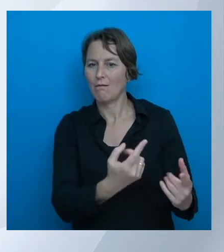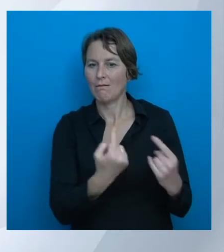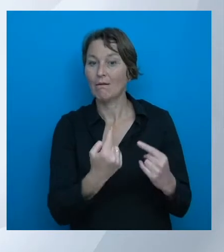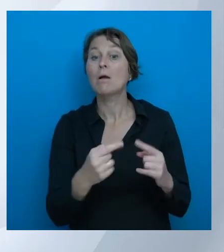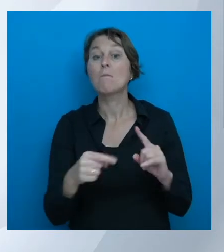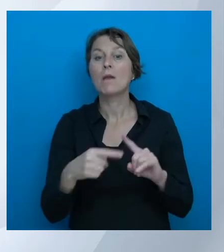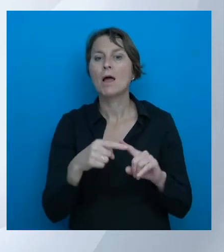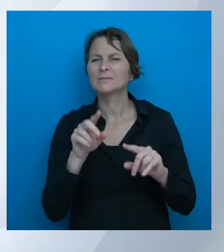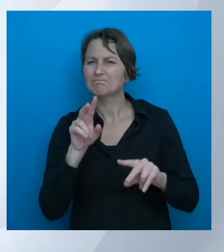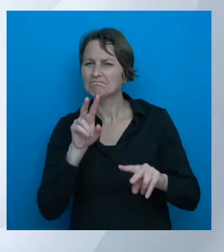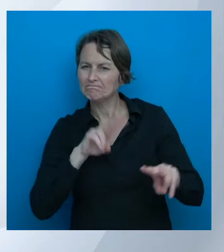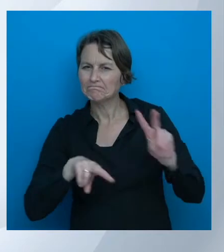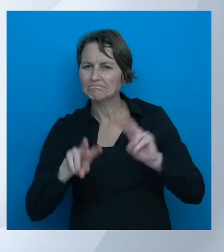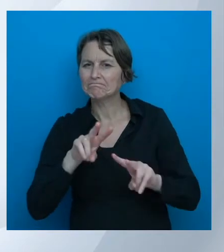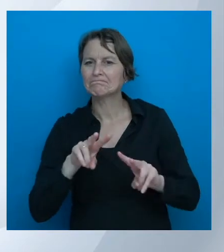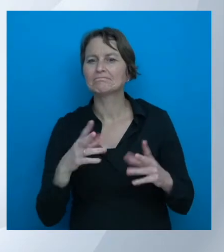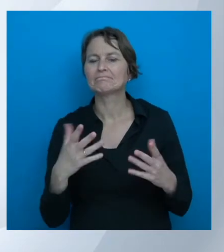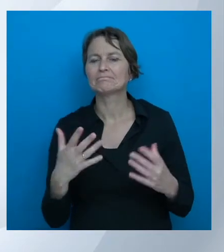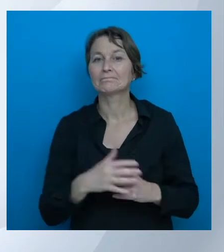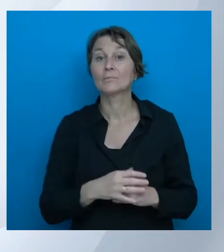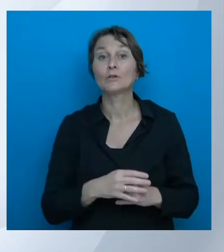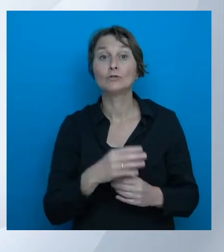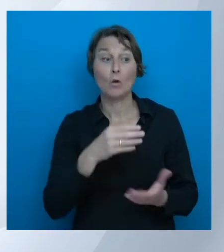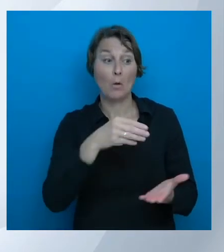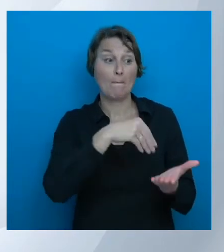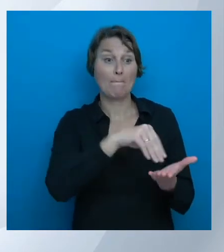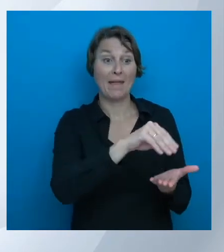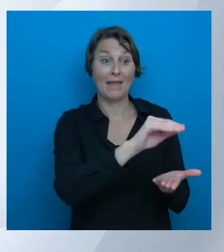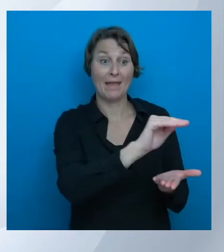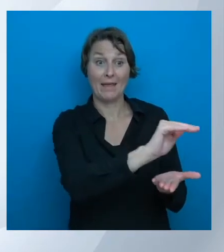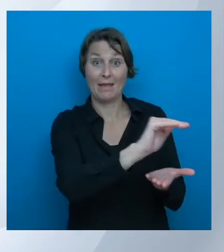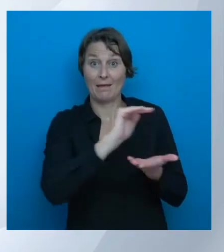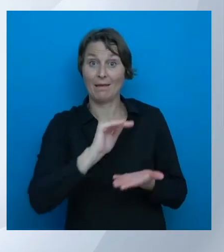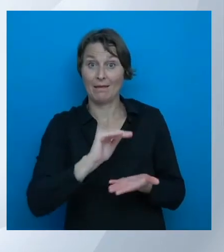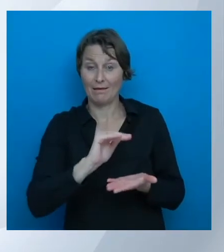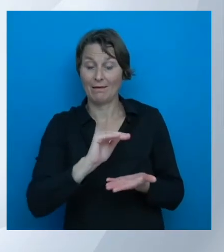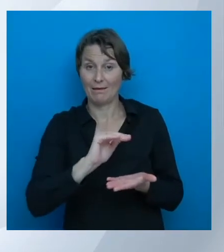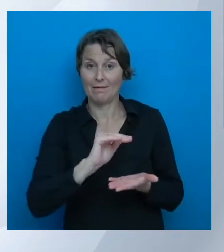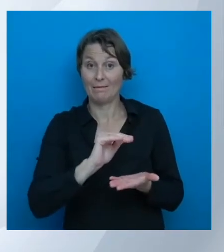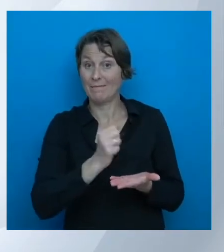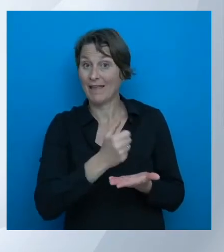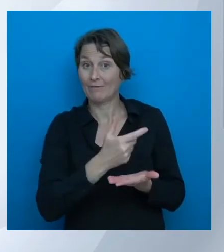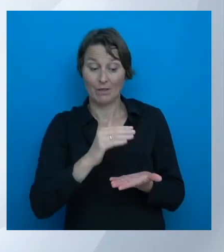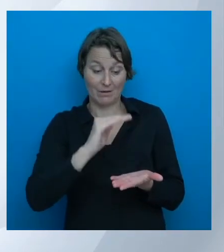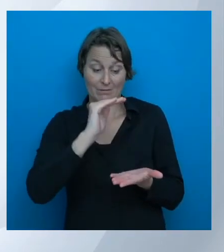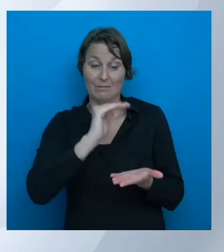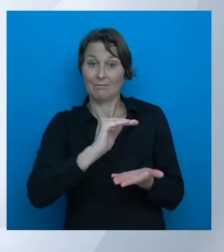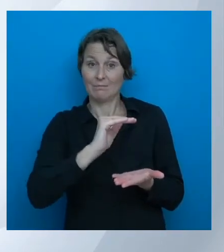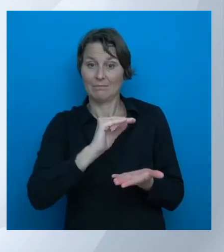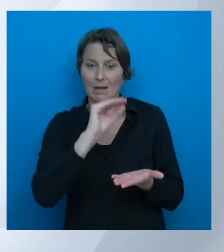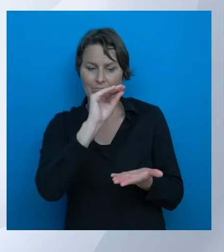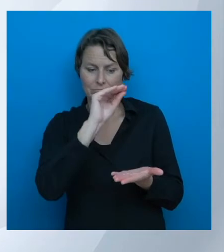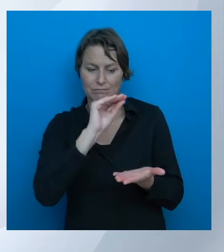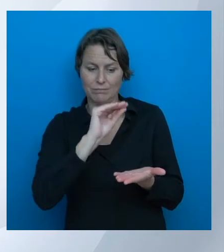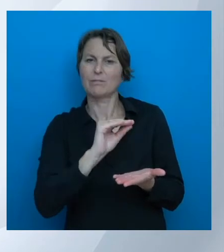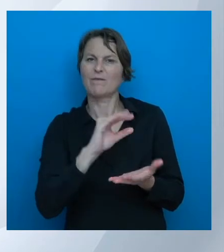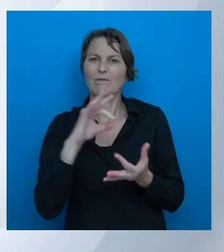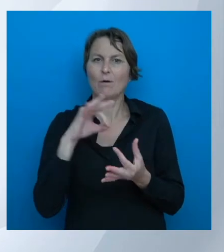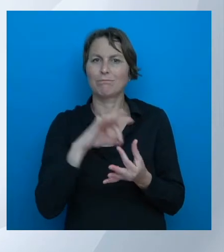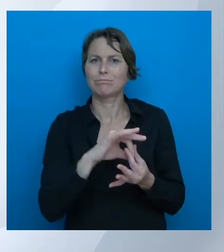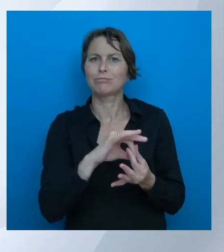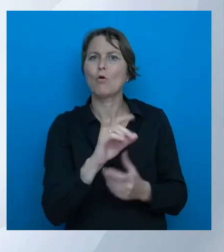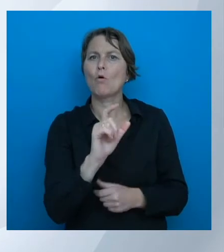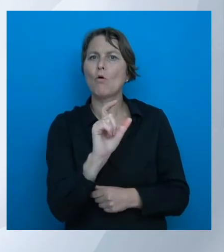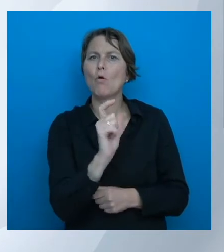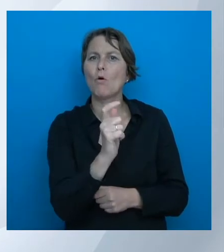So we get a payload that has everything in there about the object, but also about the